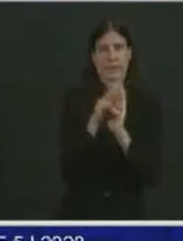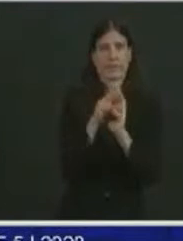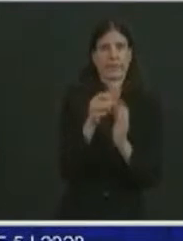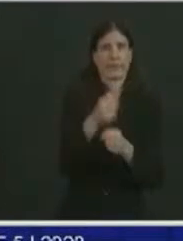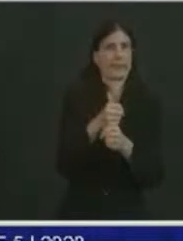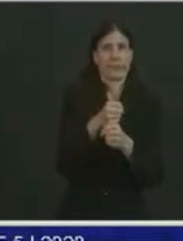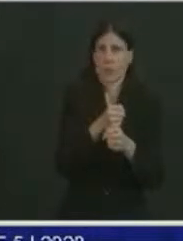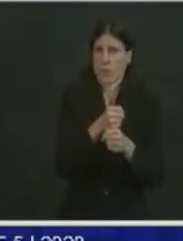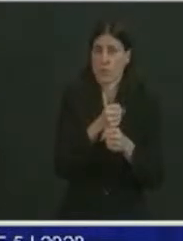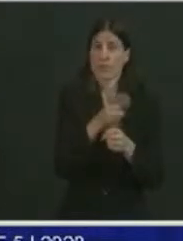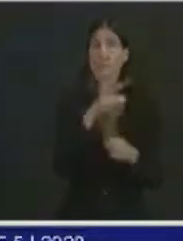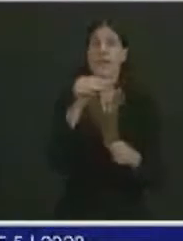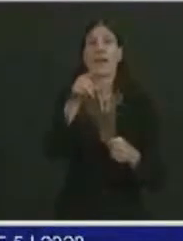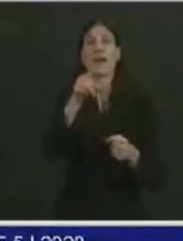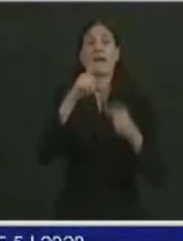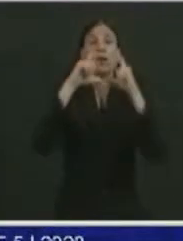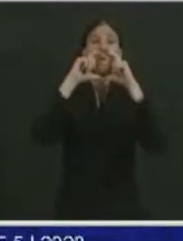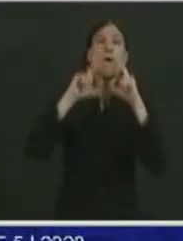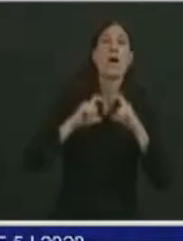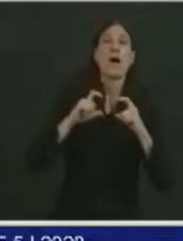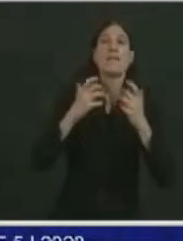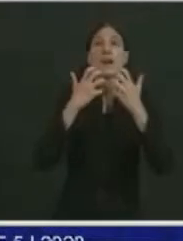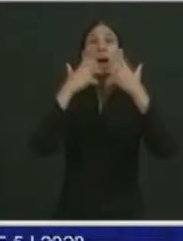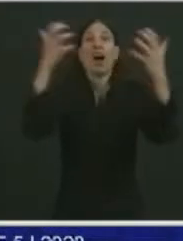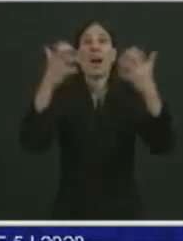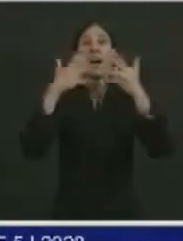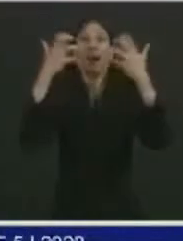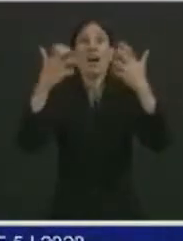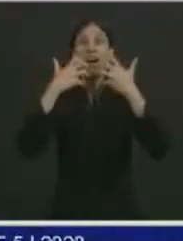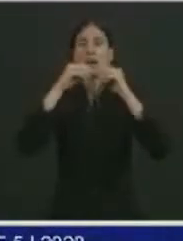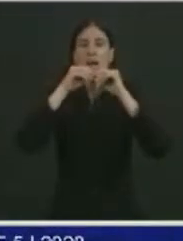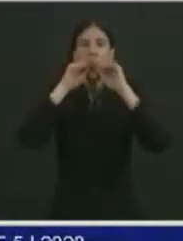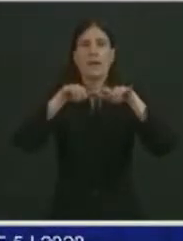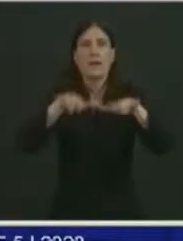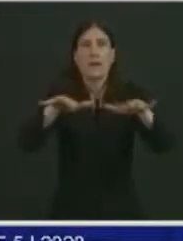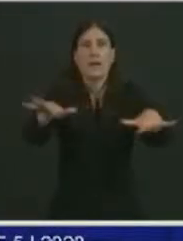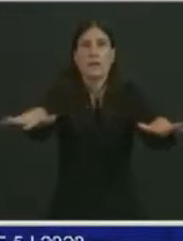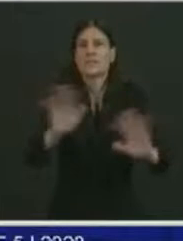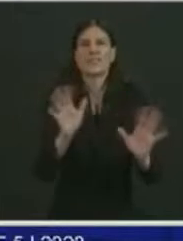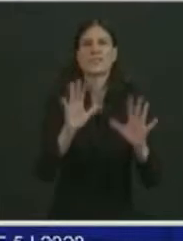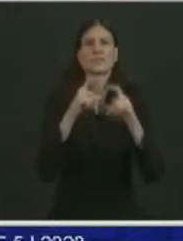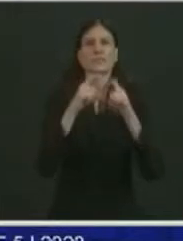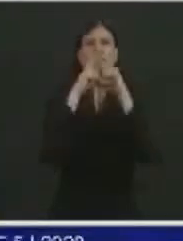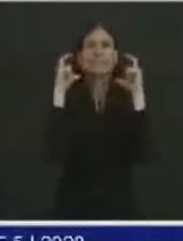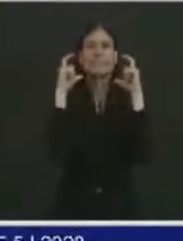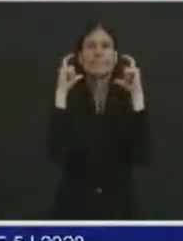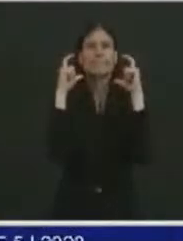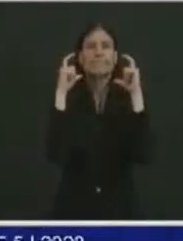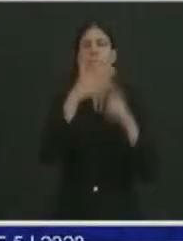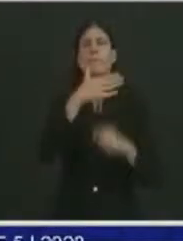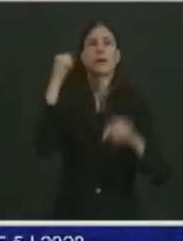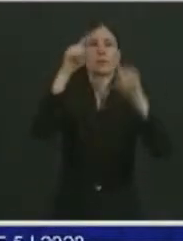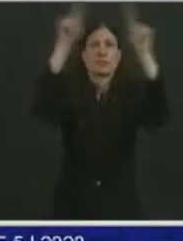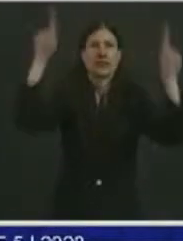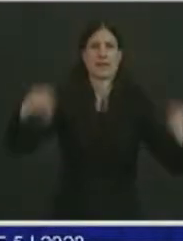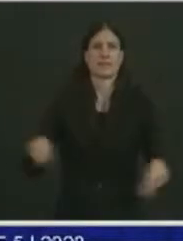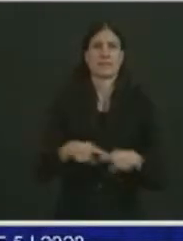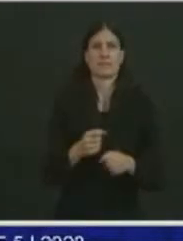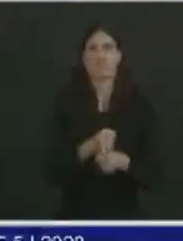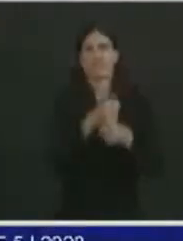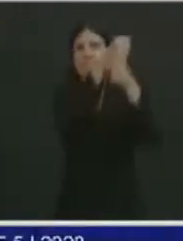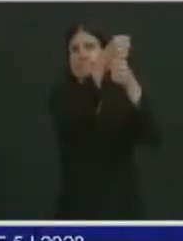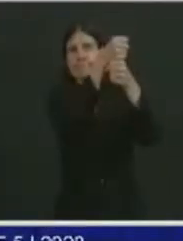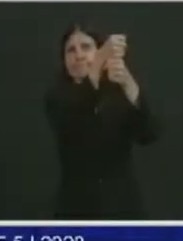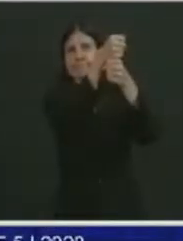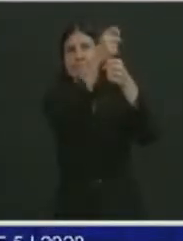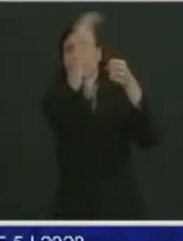it. That's why we will be giving out masks, cloth face coverings, because that is key. And finally, if you have